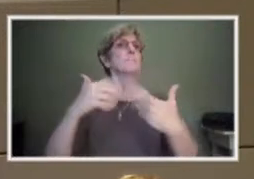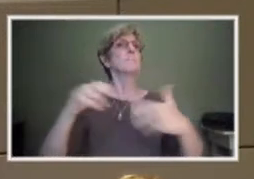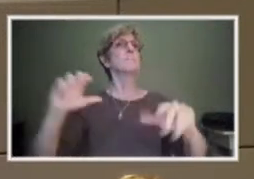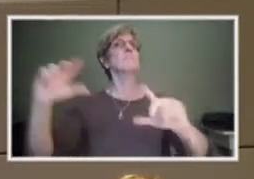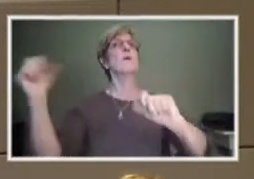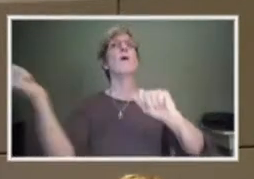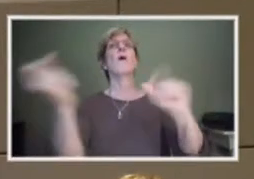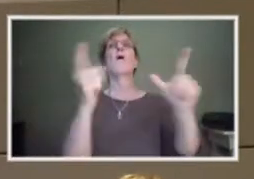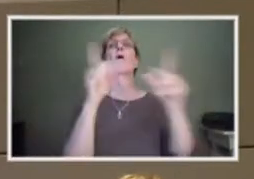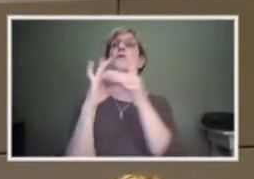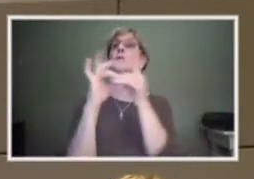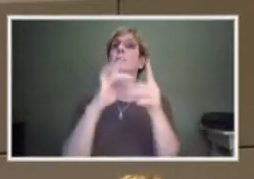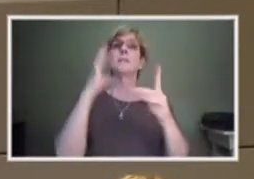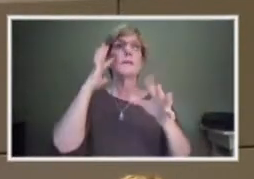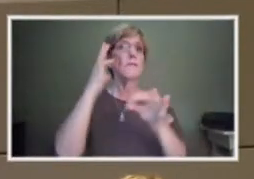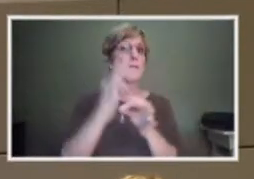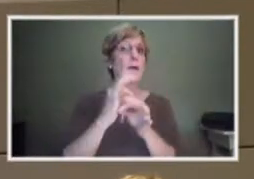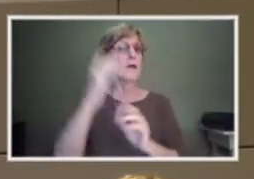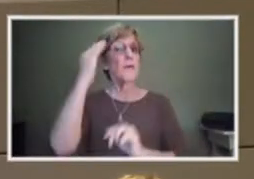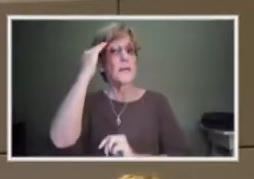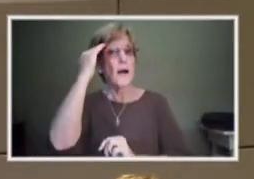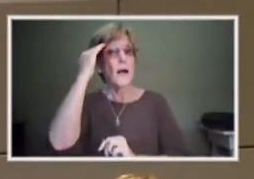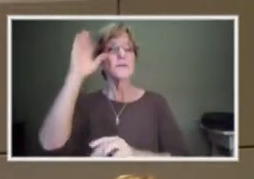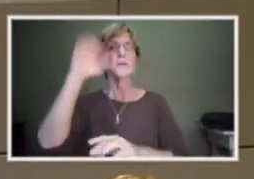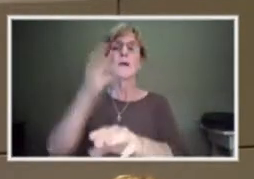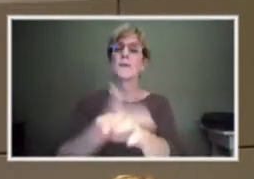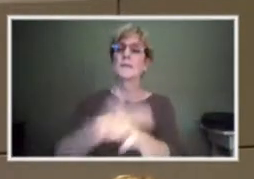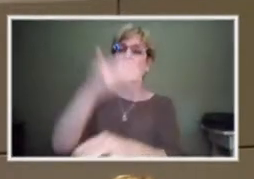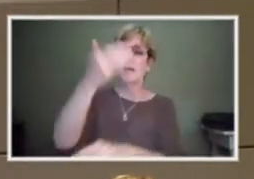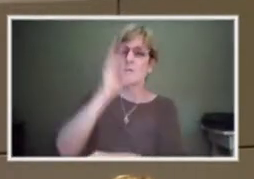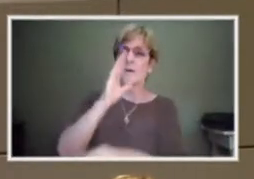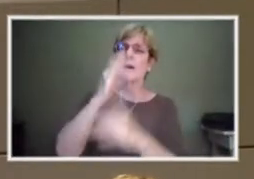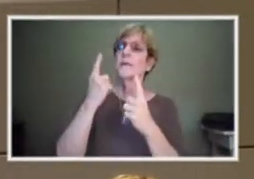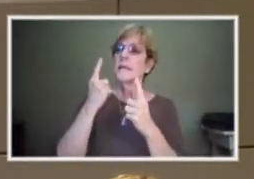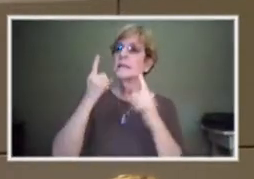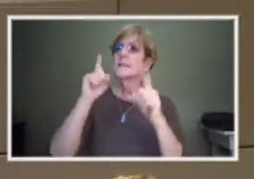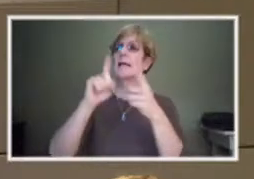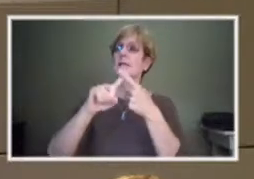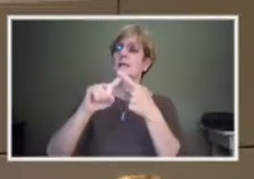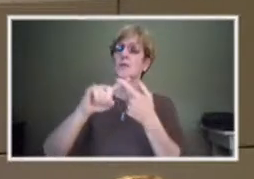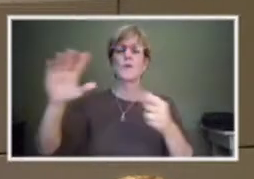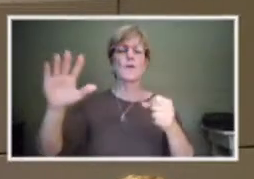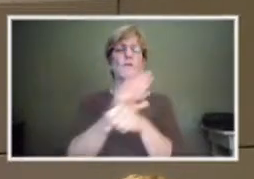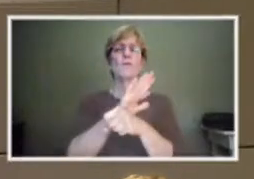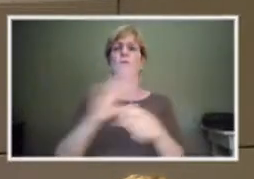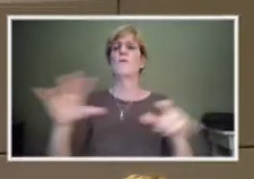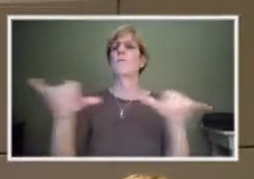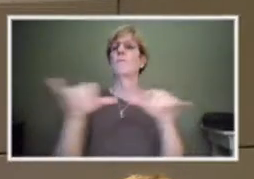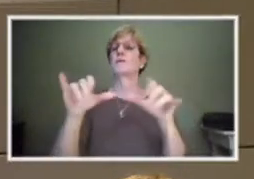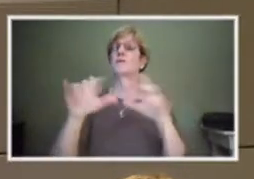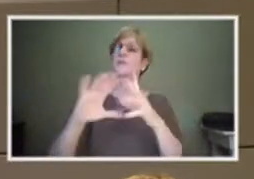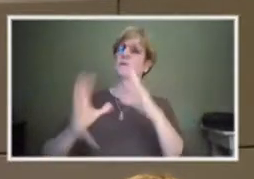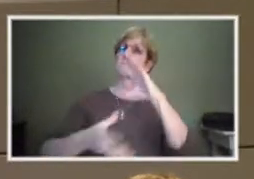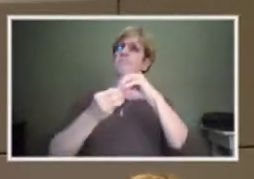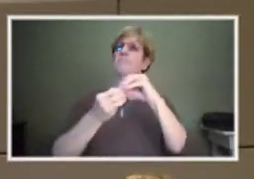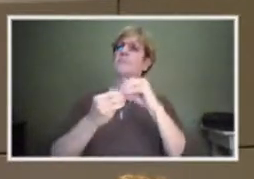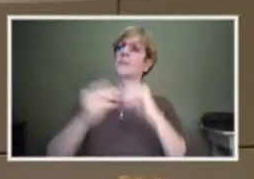in knowledge of the Son of God, attaining to the whole measure of the fullness of you.